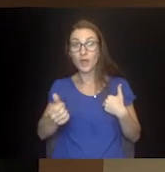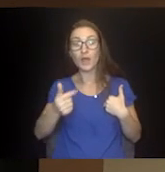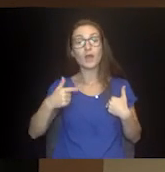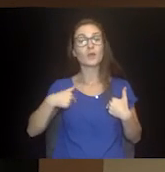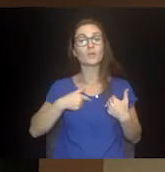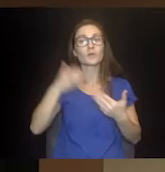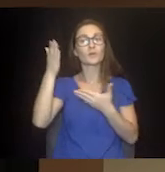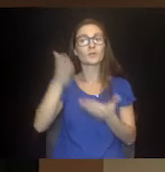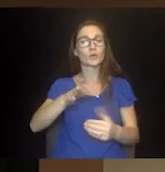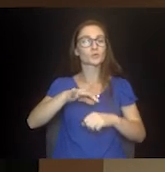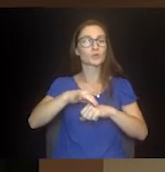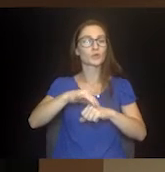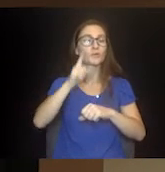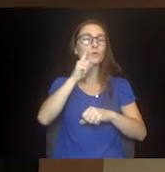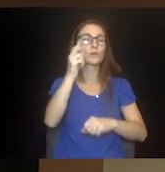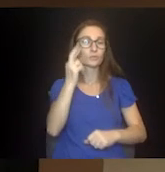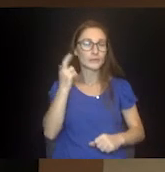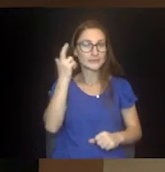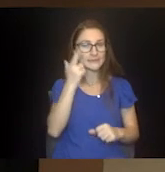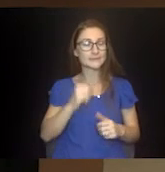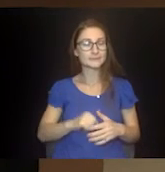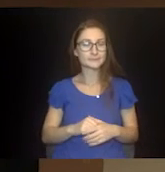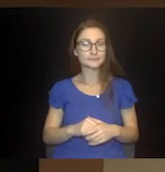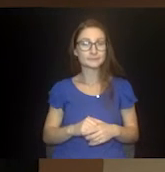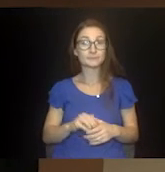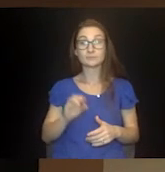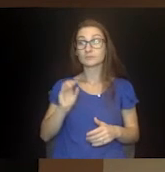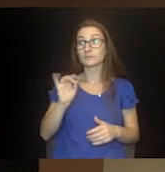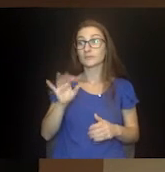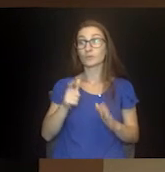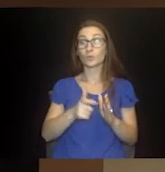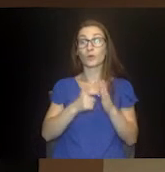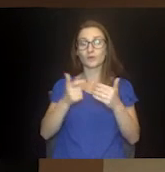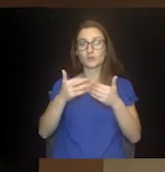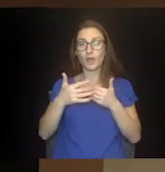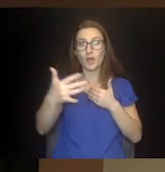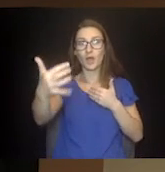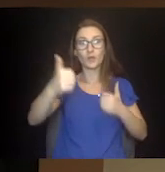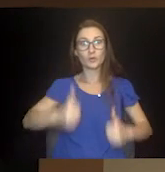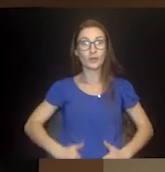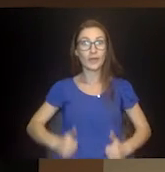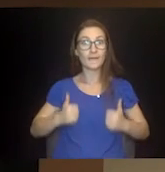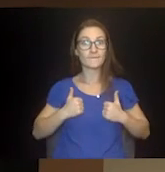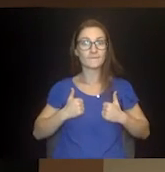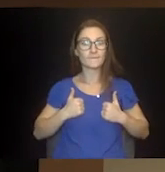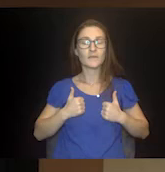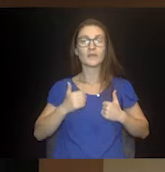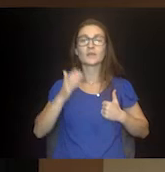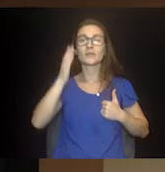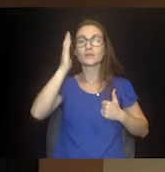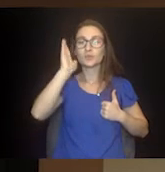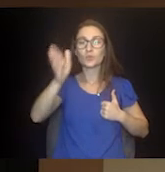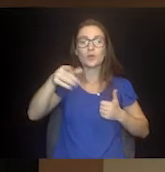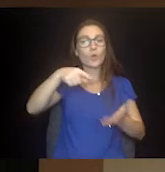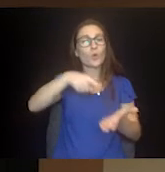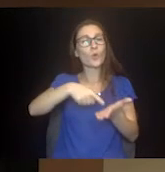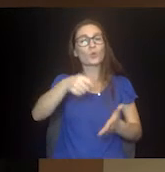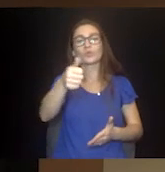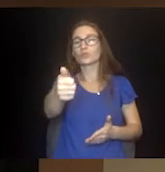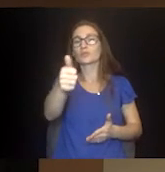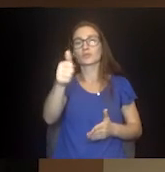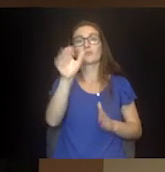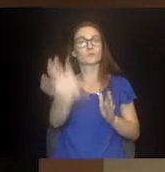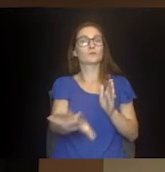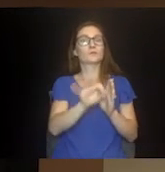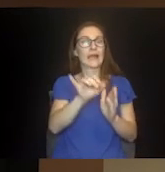not, we're brought here on this earth for a reason. And even if it takes the rest of your life, trust me, you will